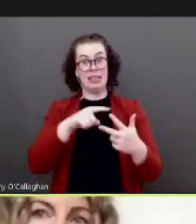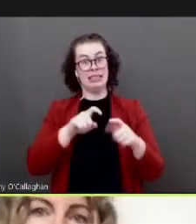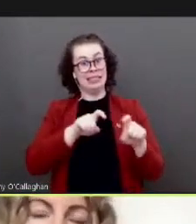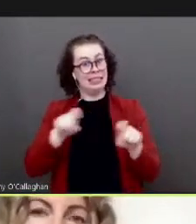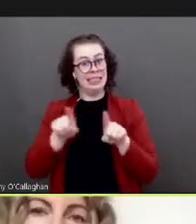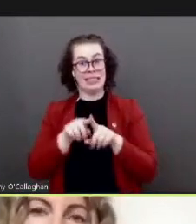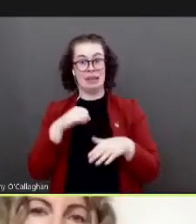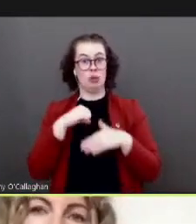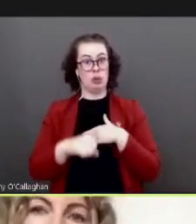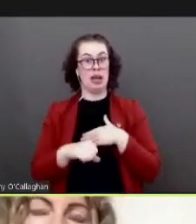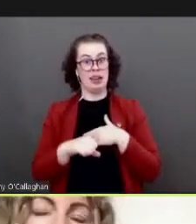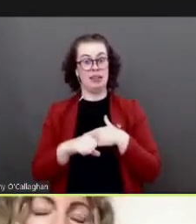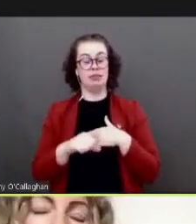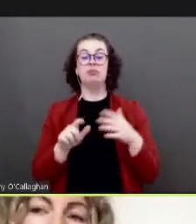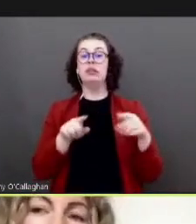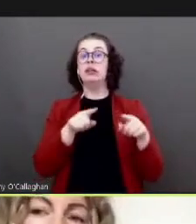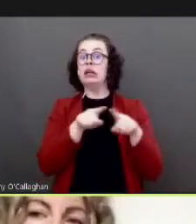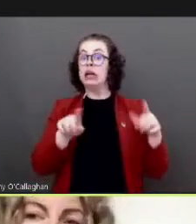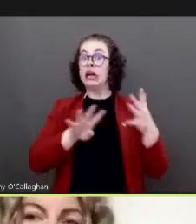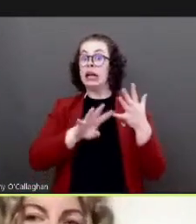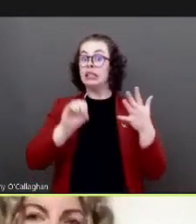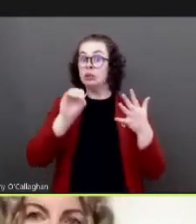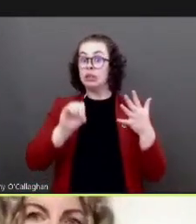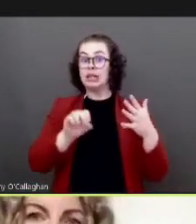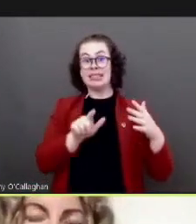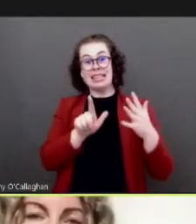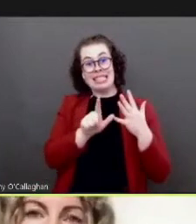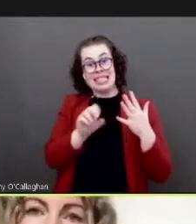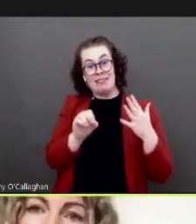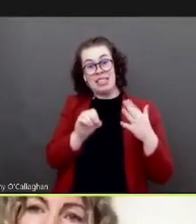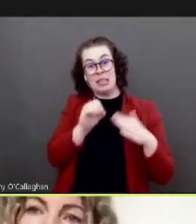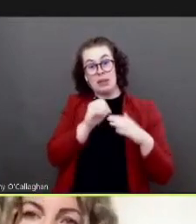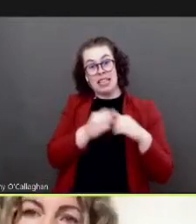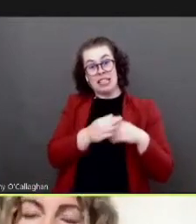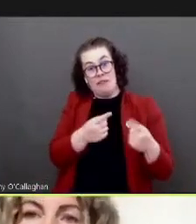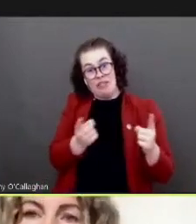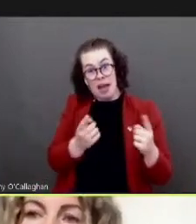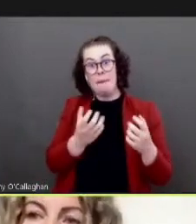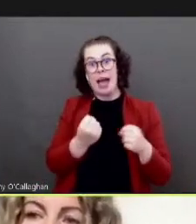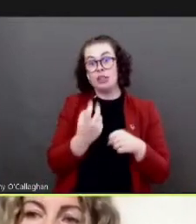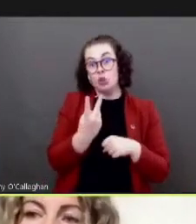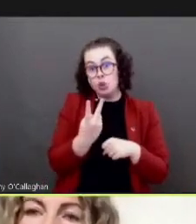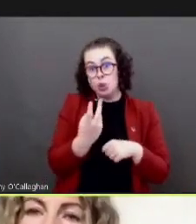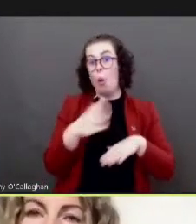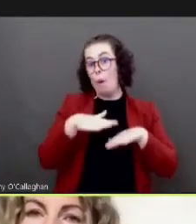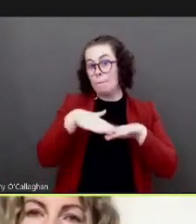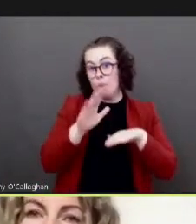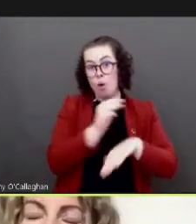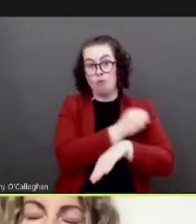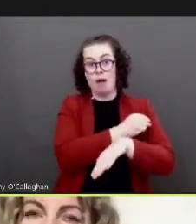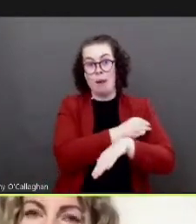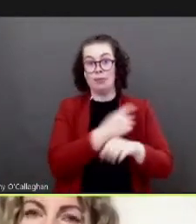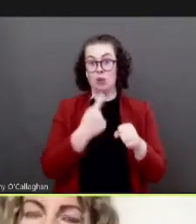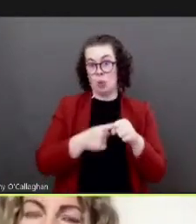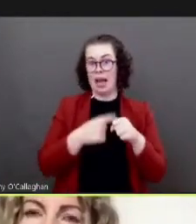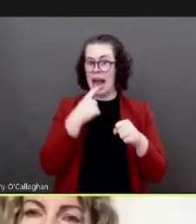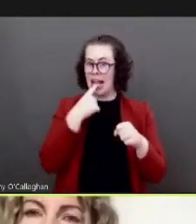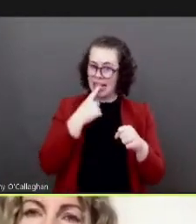70% of those had two or more such problems, and so the level of complexity again reiterated.